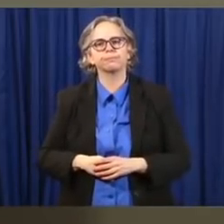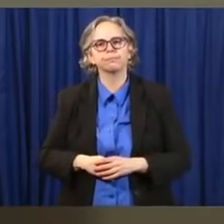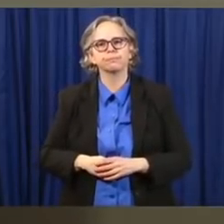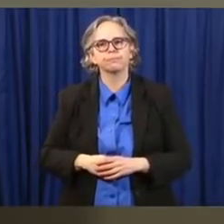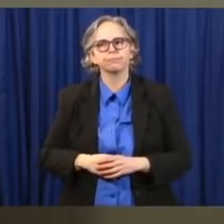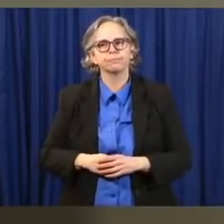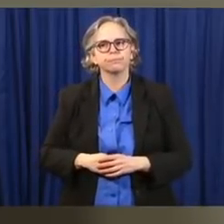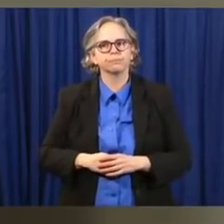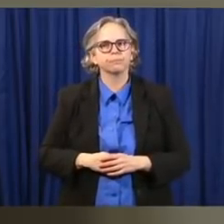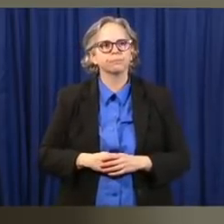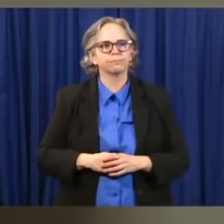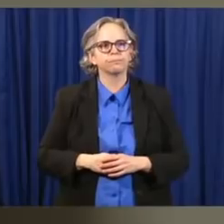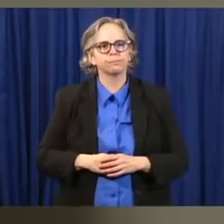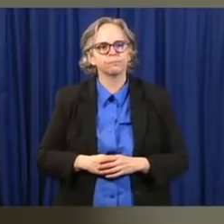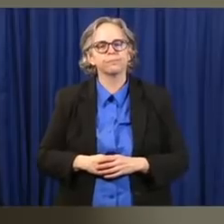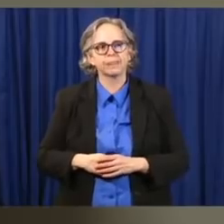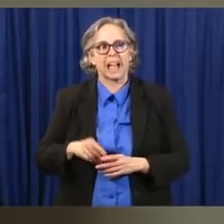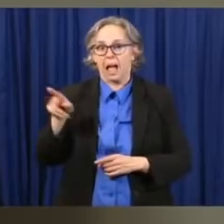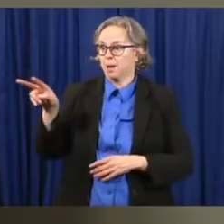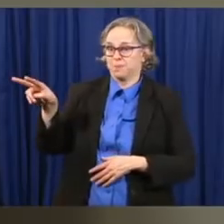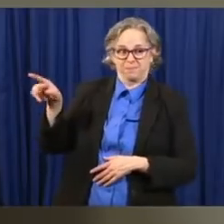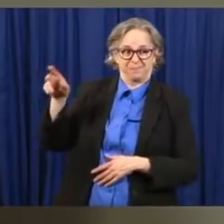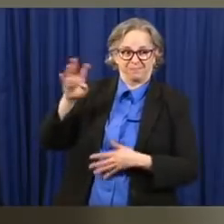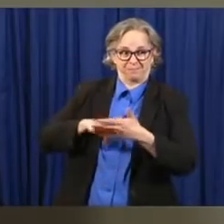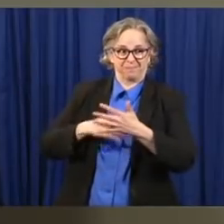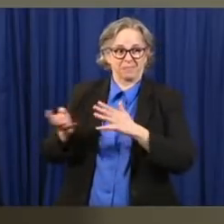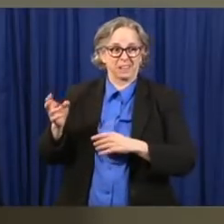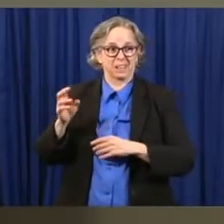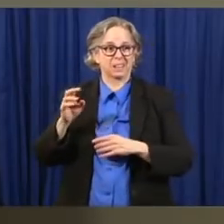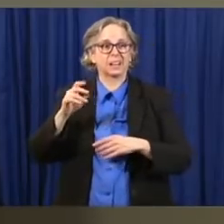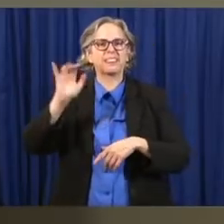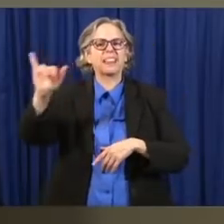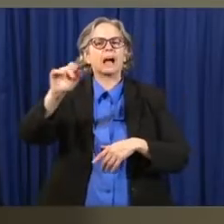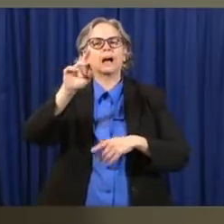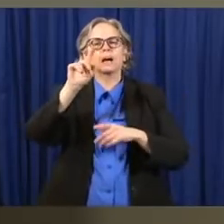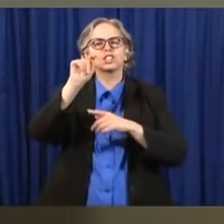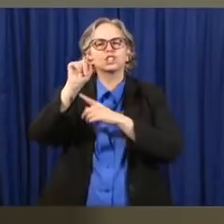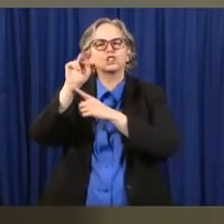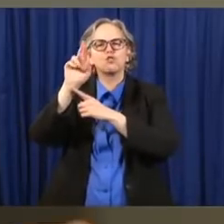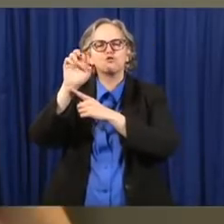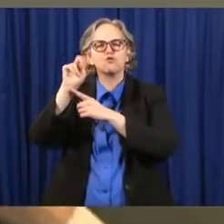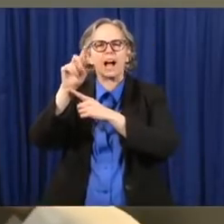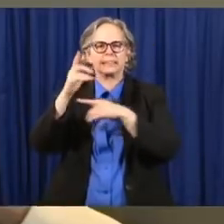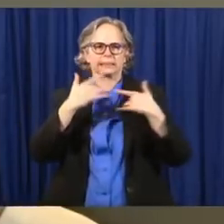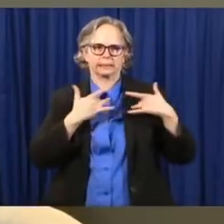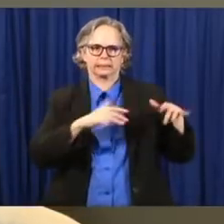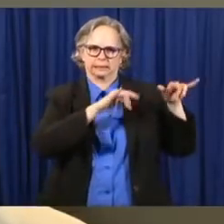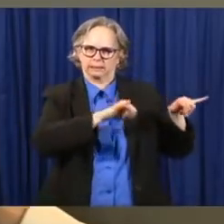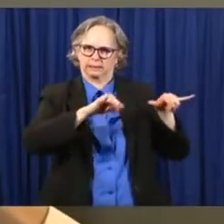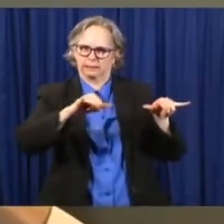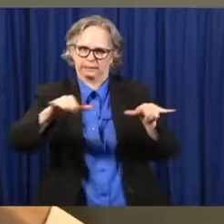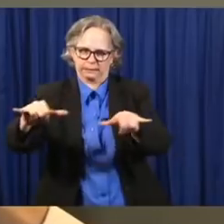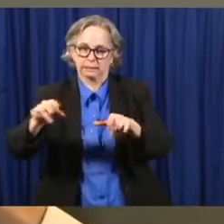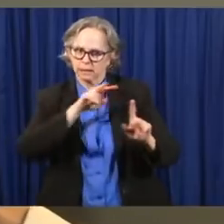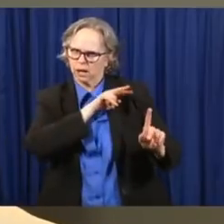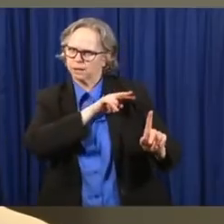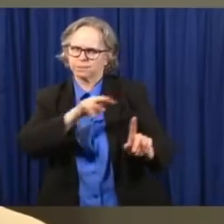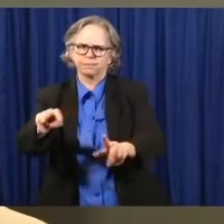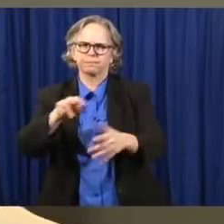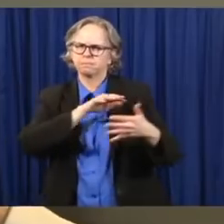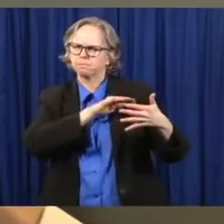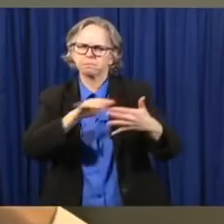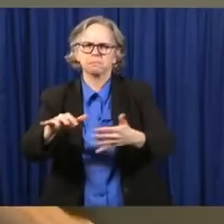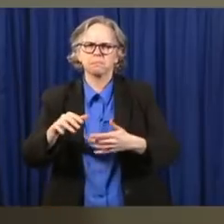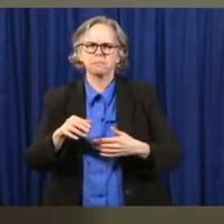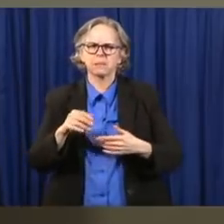Again, we are watching our trends and the cases reported in the last. We're seeing a little dip here, so